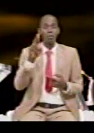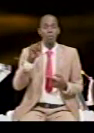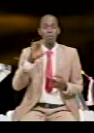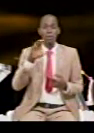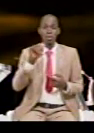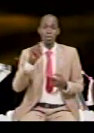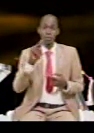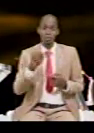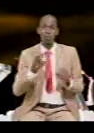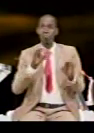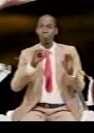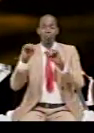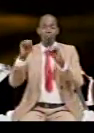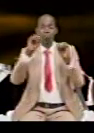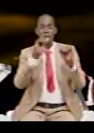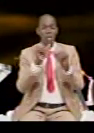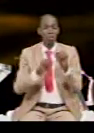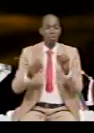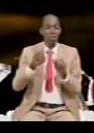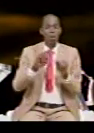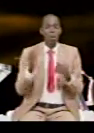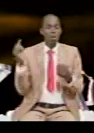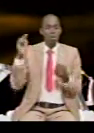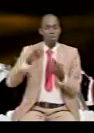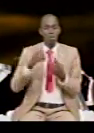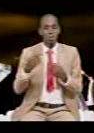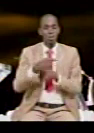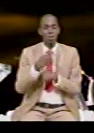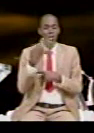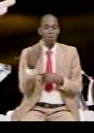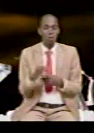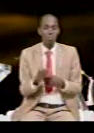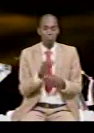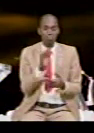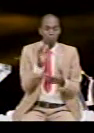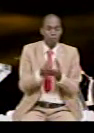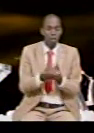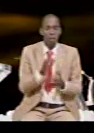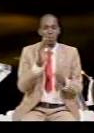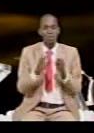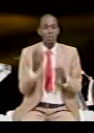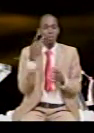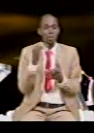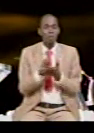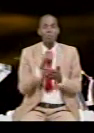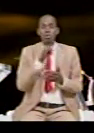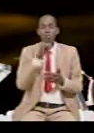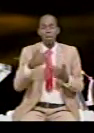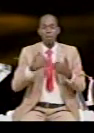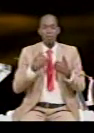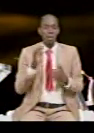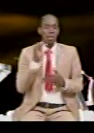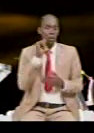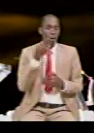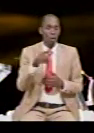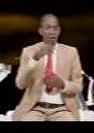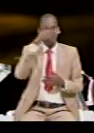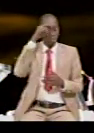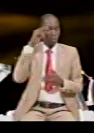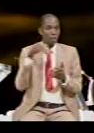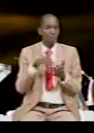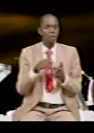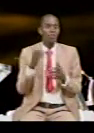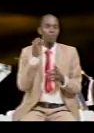to be stoned to death. But look at our society today. Nobody cares about all those things. Even though God is